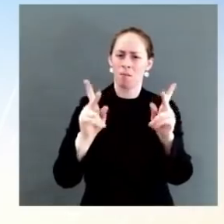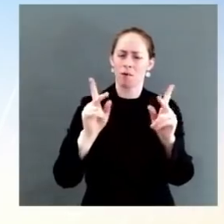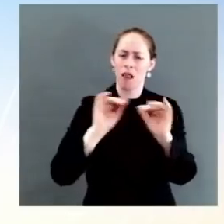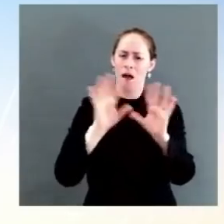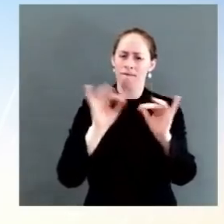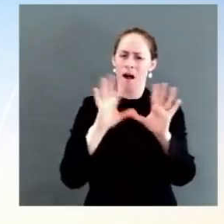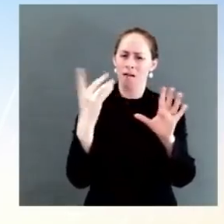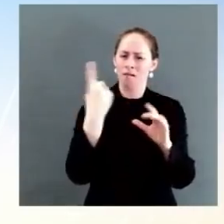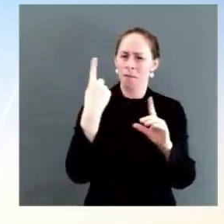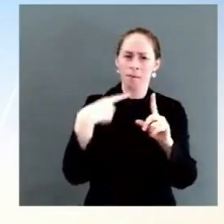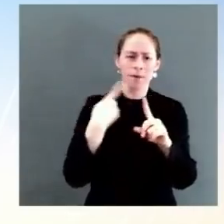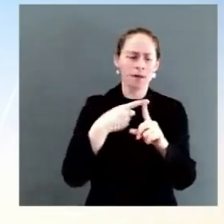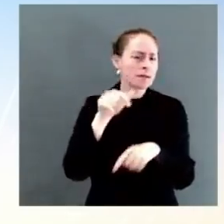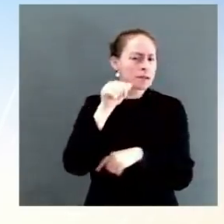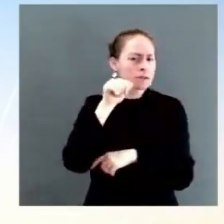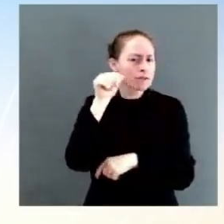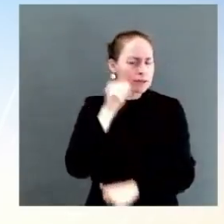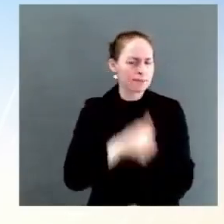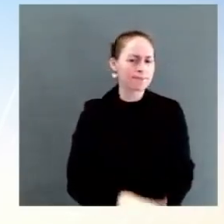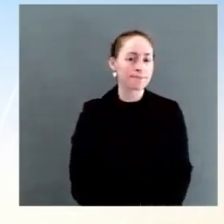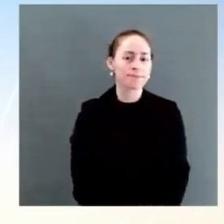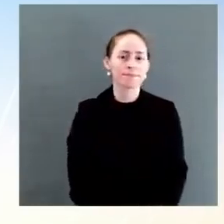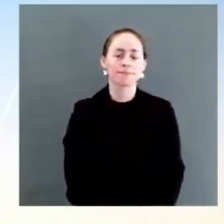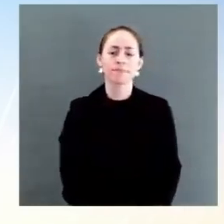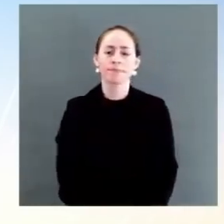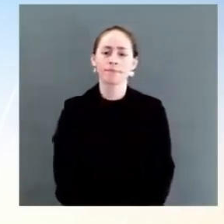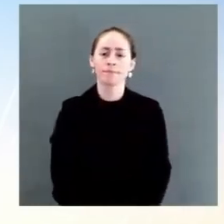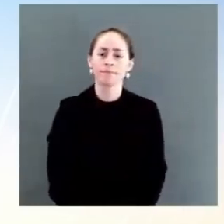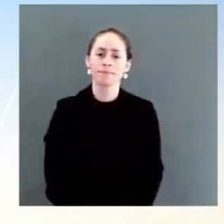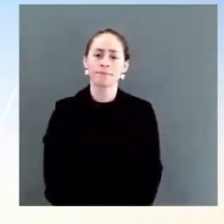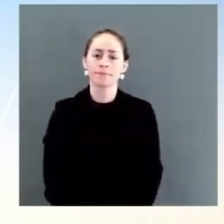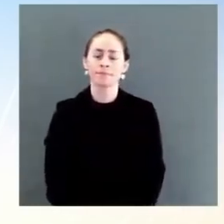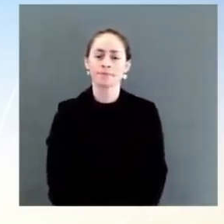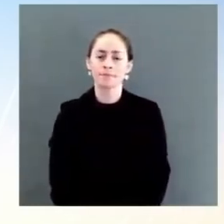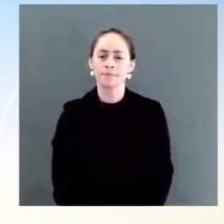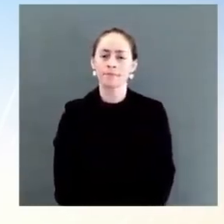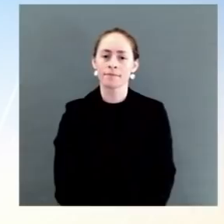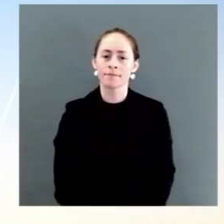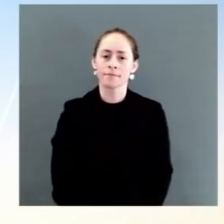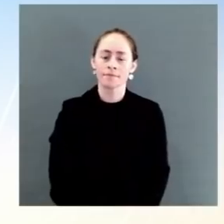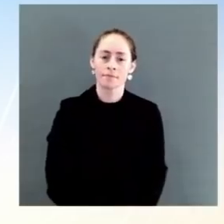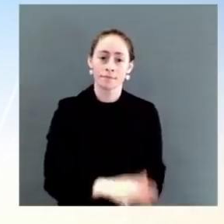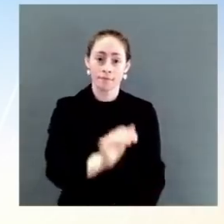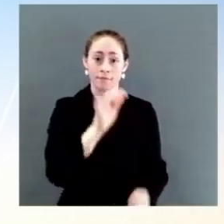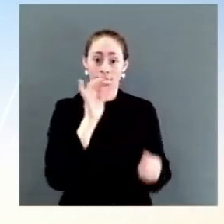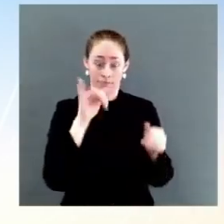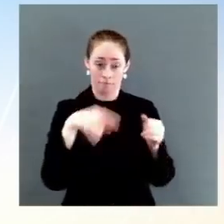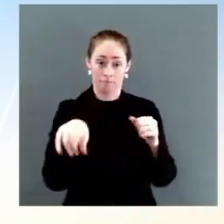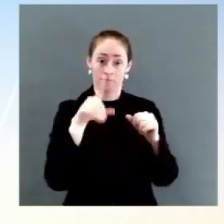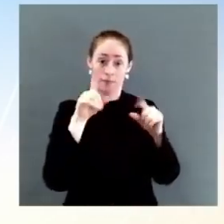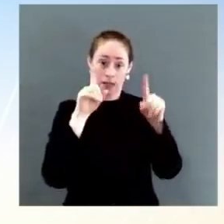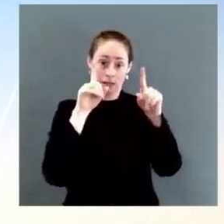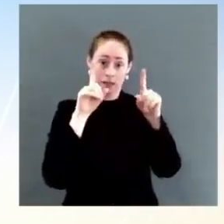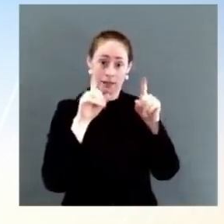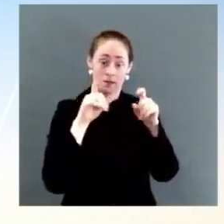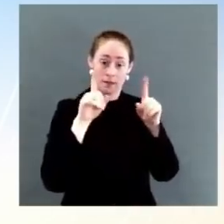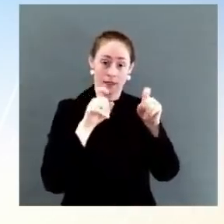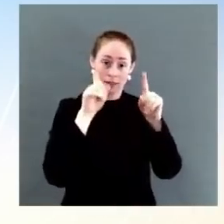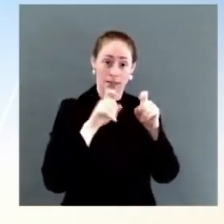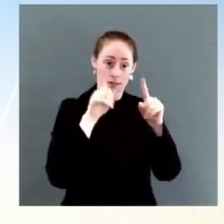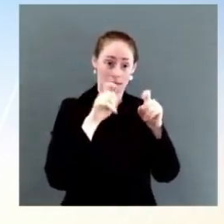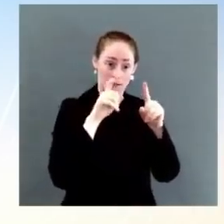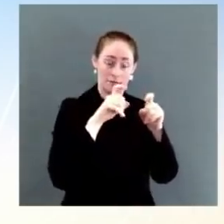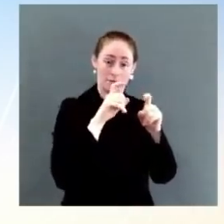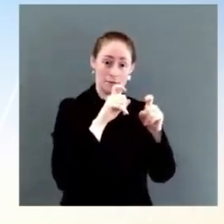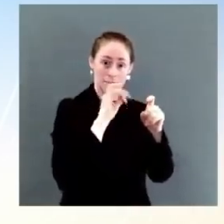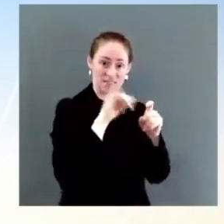that we expect any emergence of Omicron in the United States to be identified quickly, as we are sequencing now almost 80,000 samples per week,